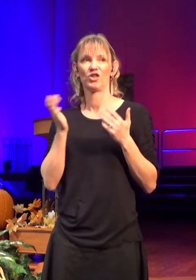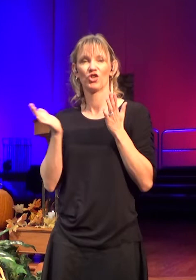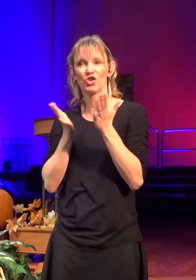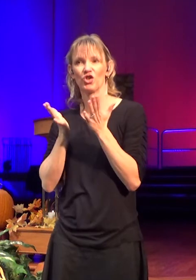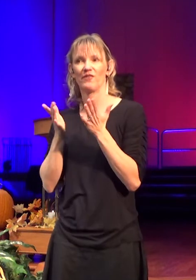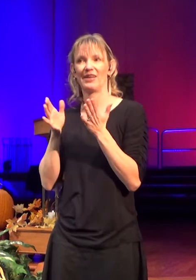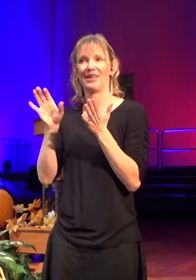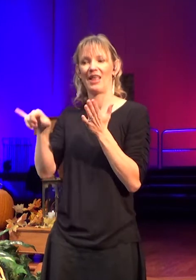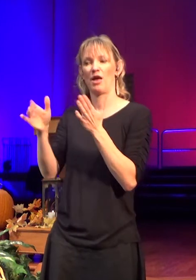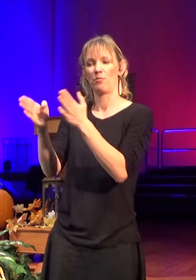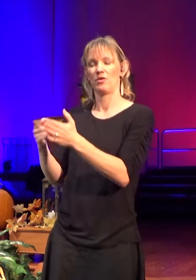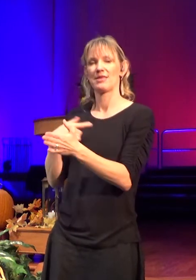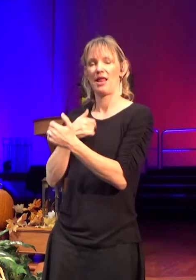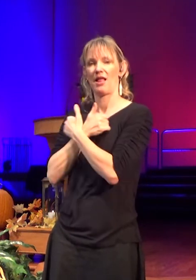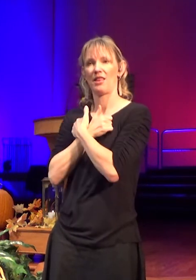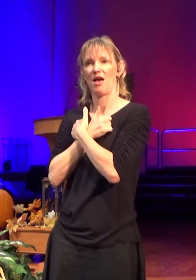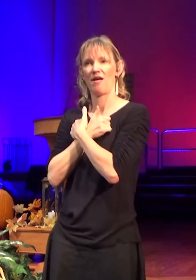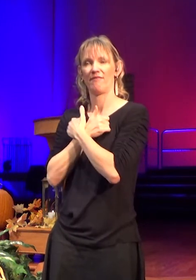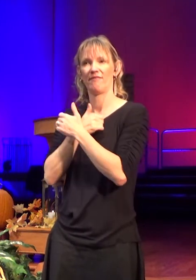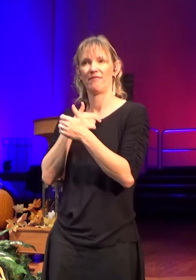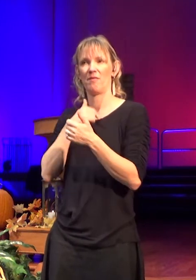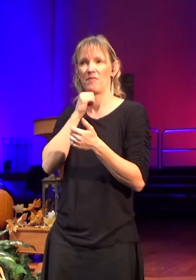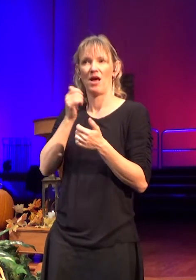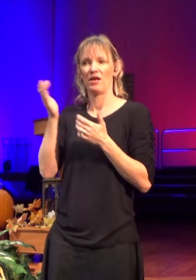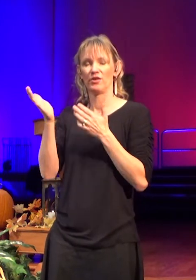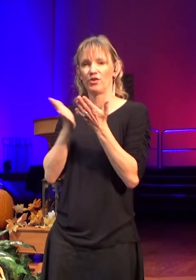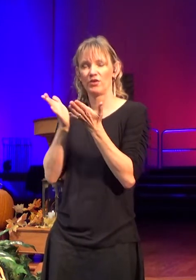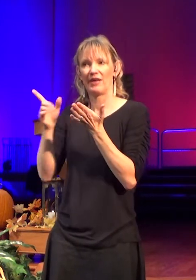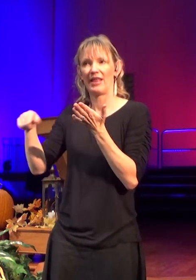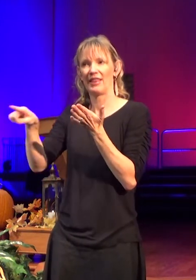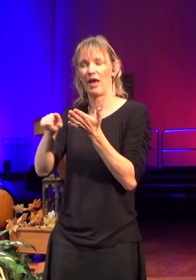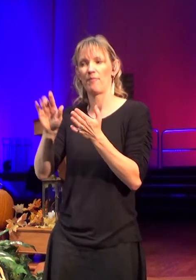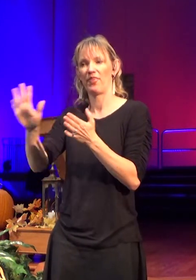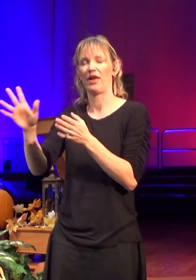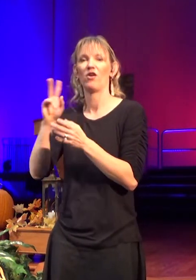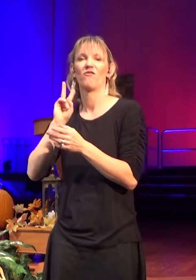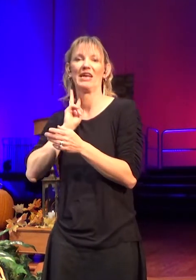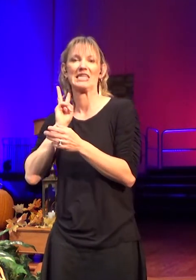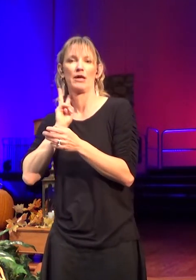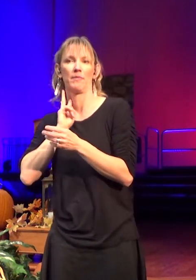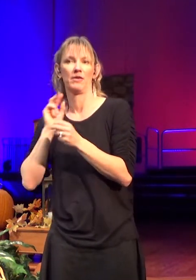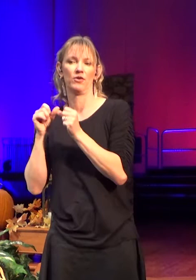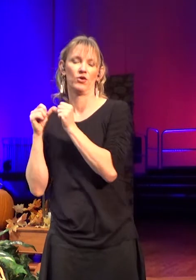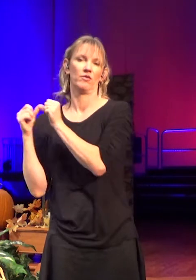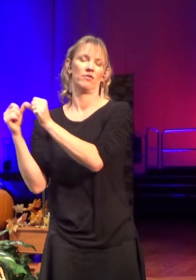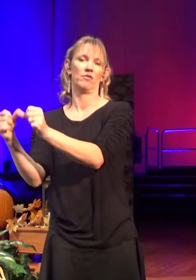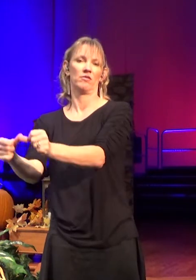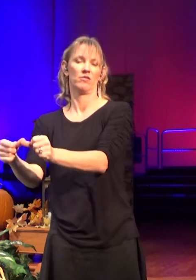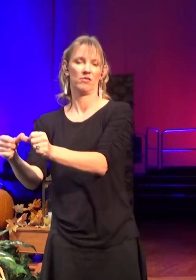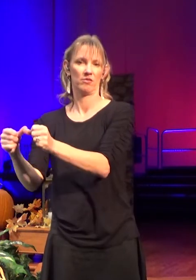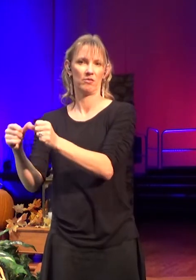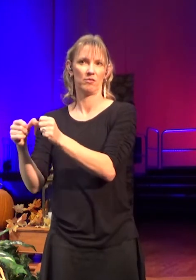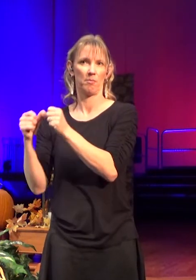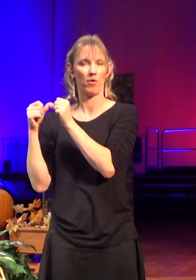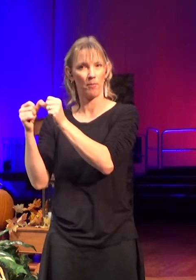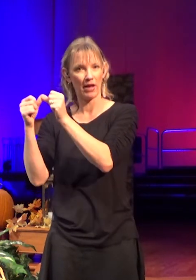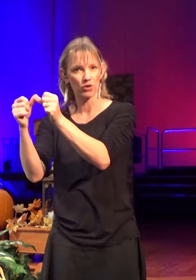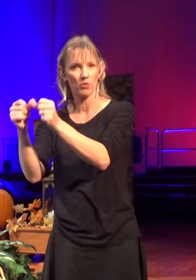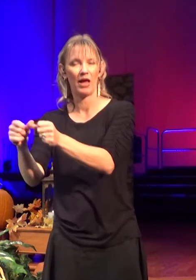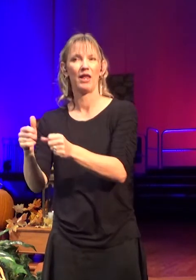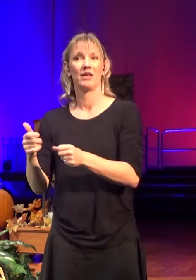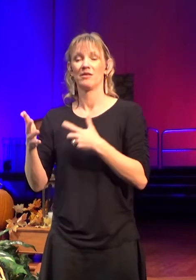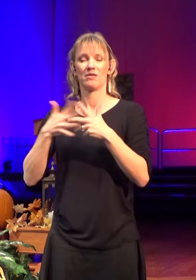not really serving this loved one by supporting them in this ongoing victimhood, no matter how they've been